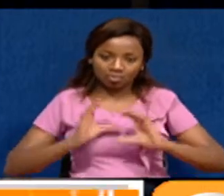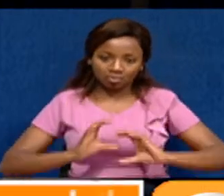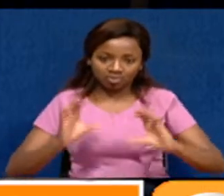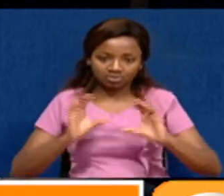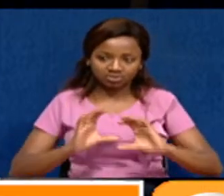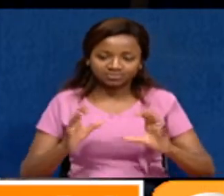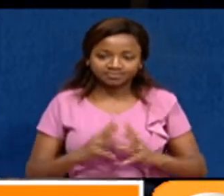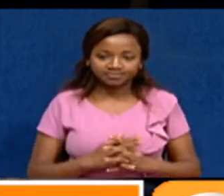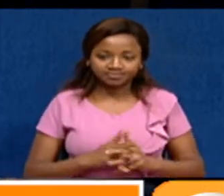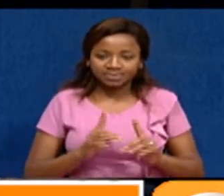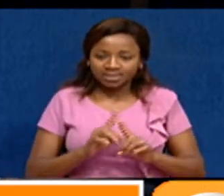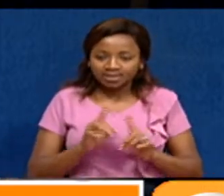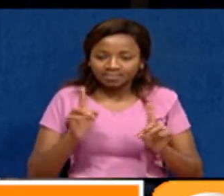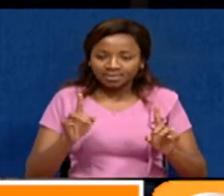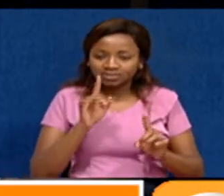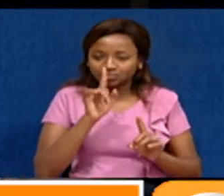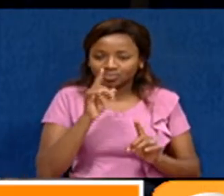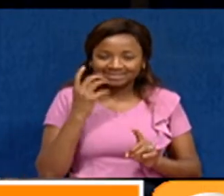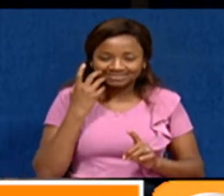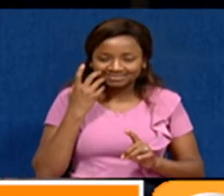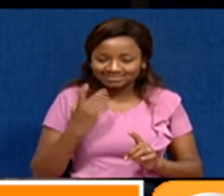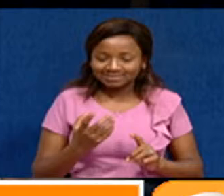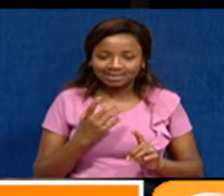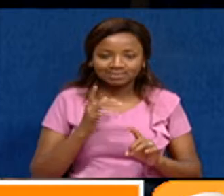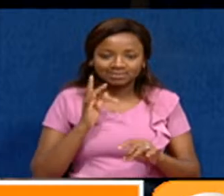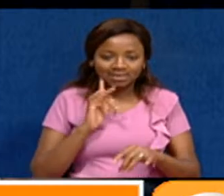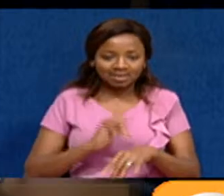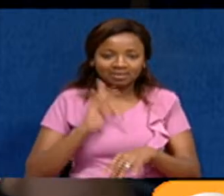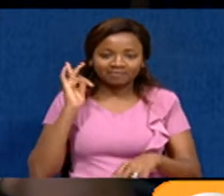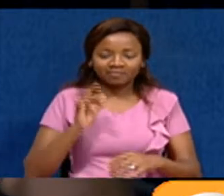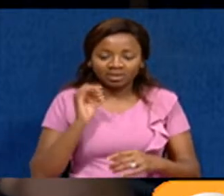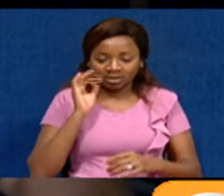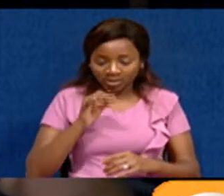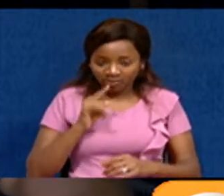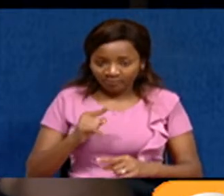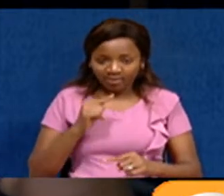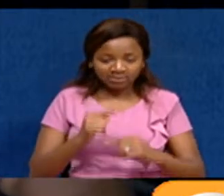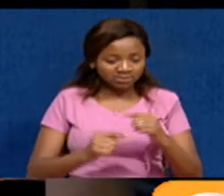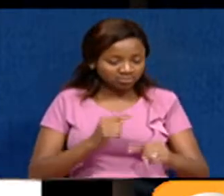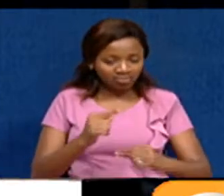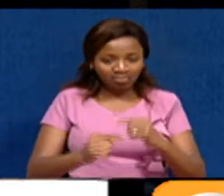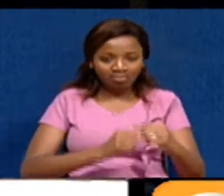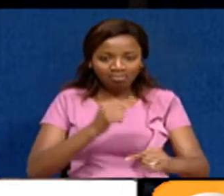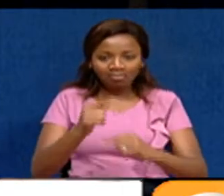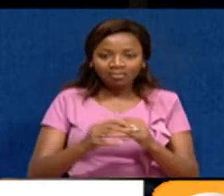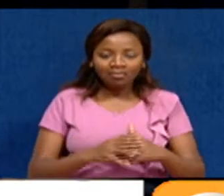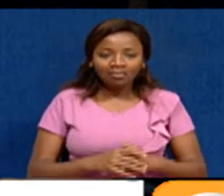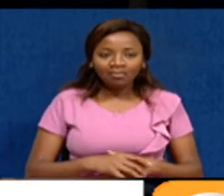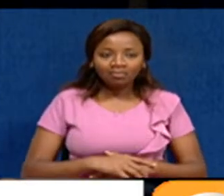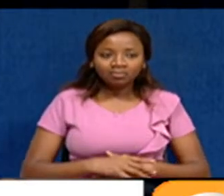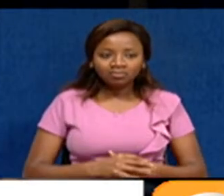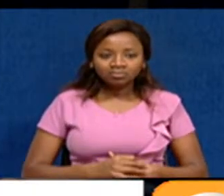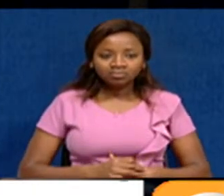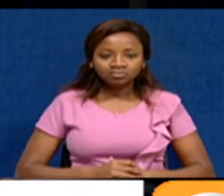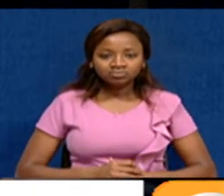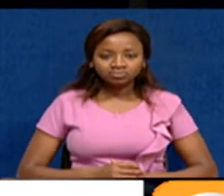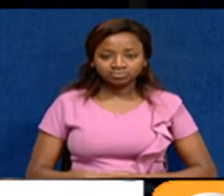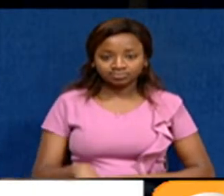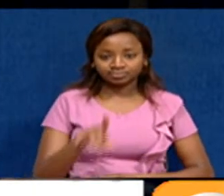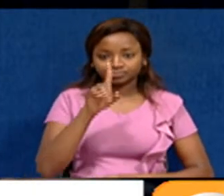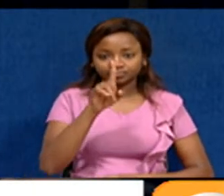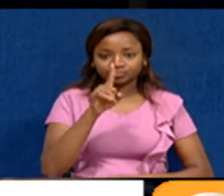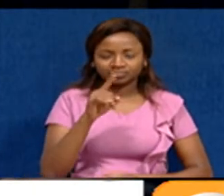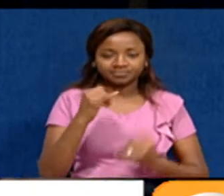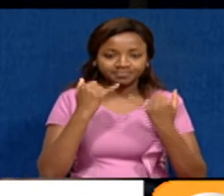One of the saddest effects, if this kind of impasse is going to continue, is that one of our referees